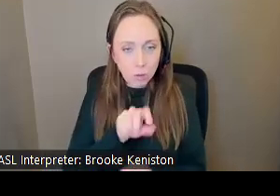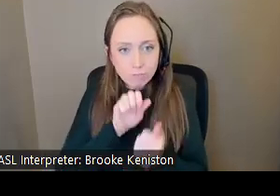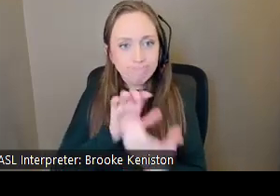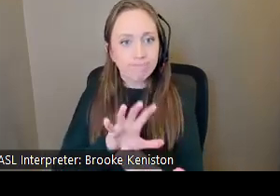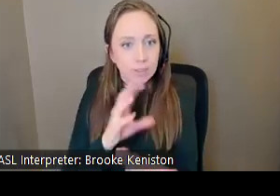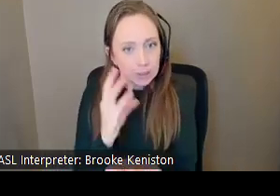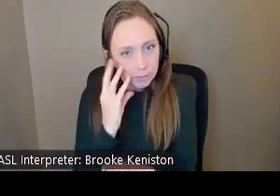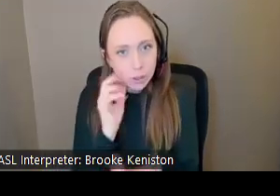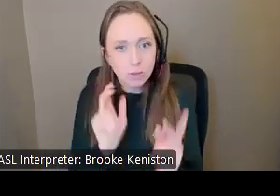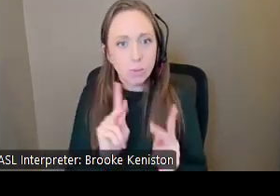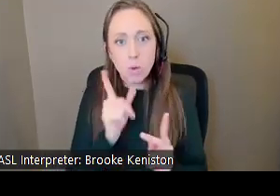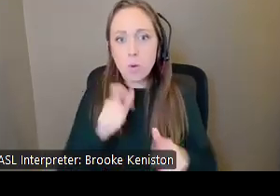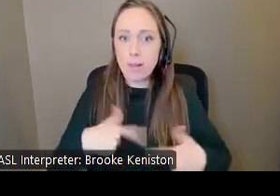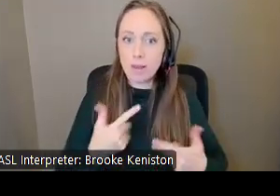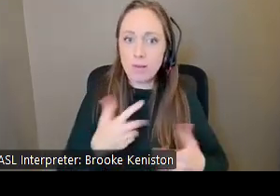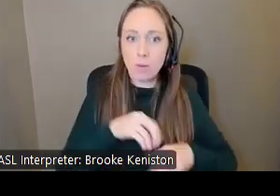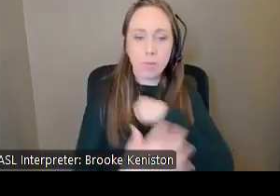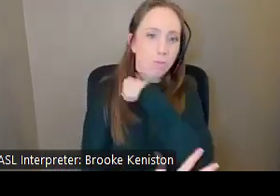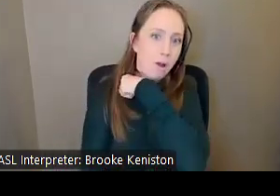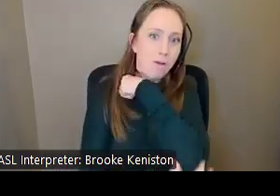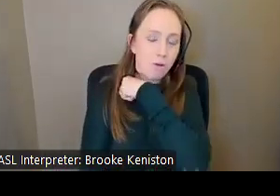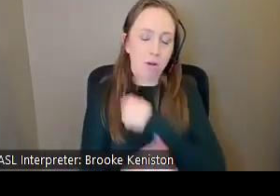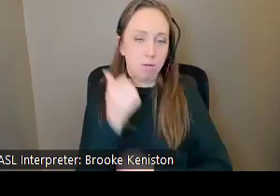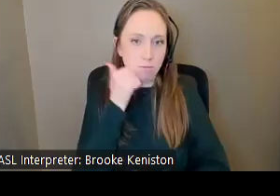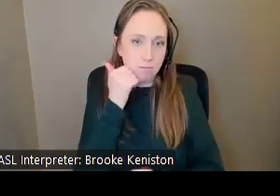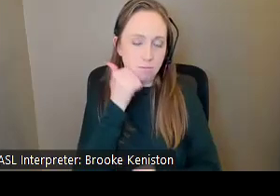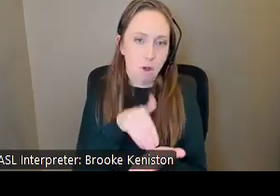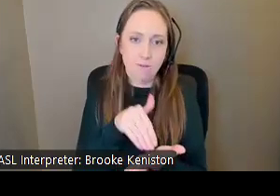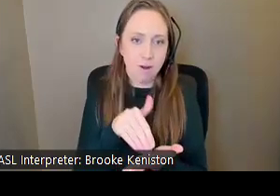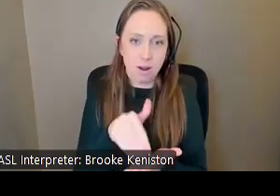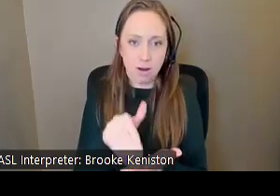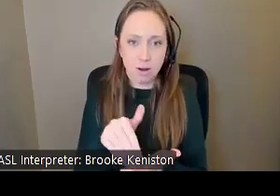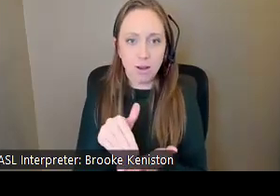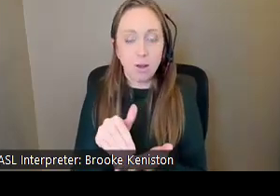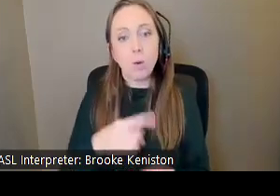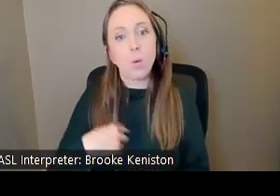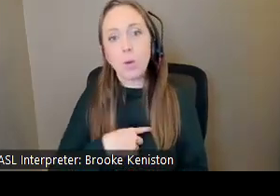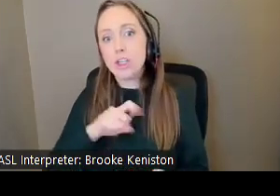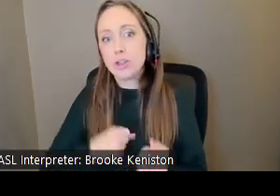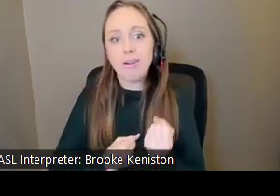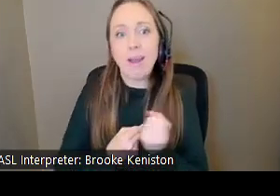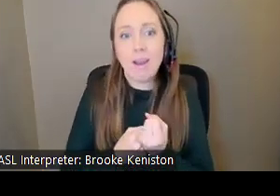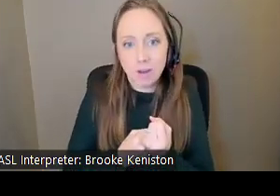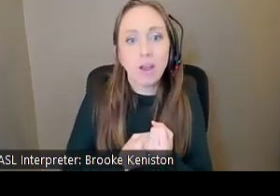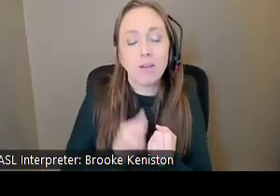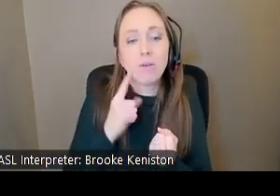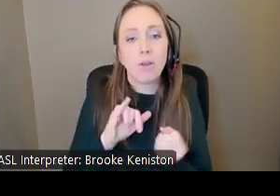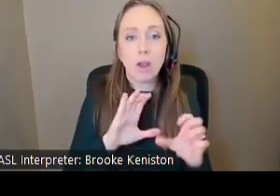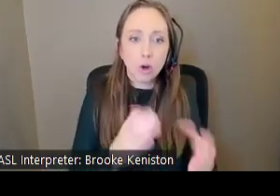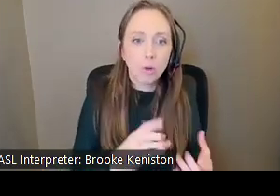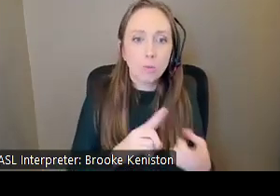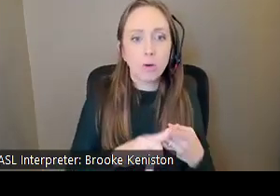moral responsibility to be poverty sensitive and advocate for its impact on health outcomes, right? Whether